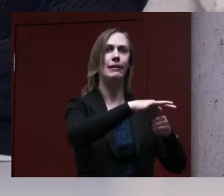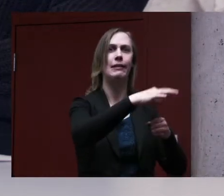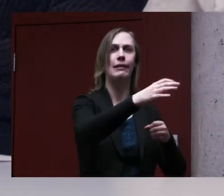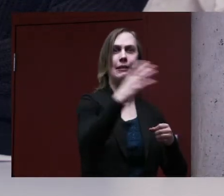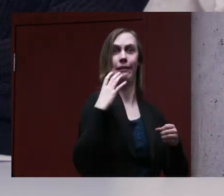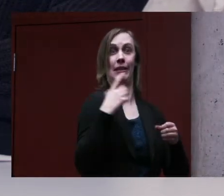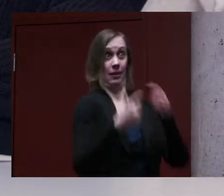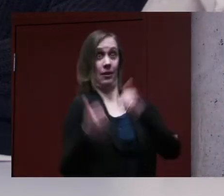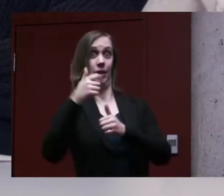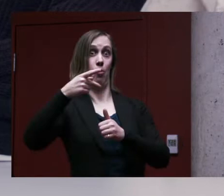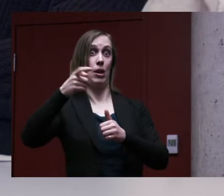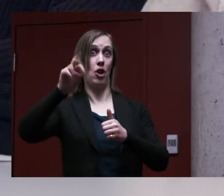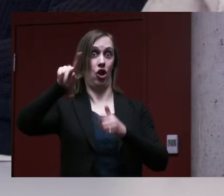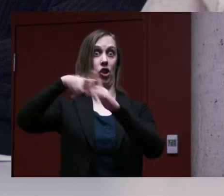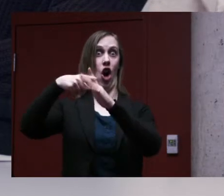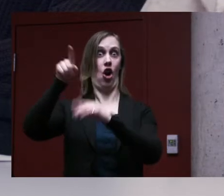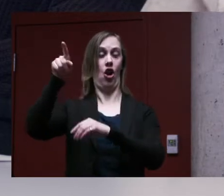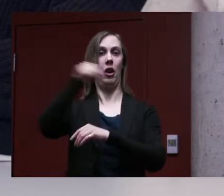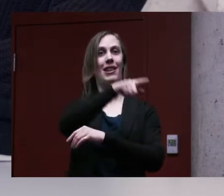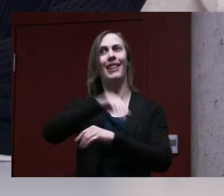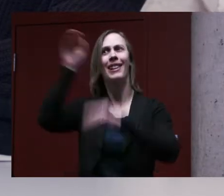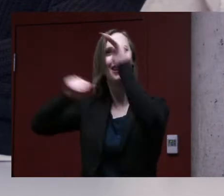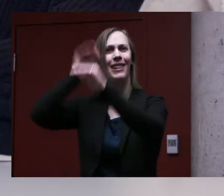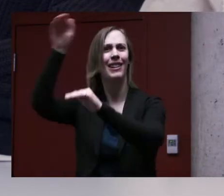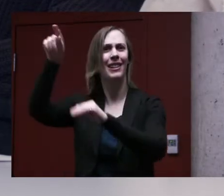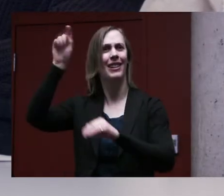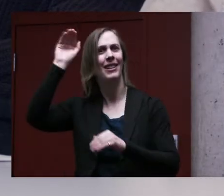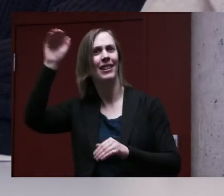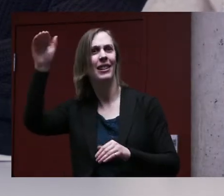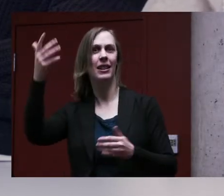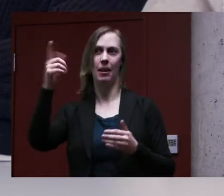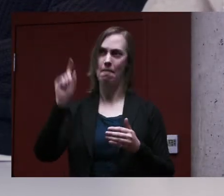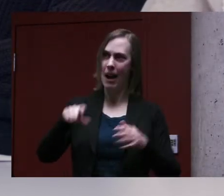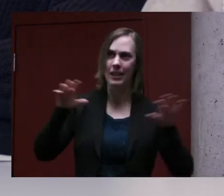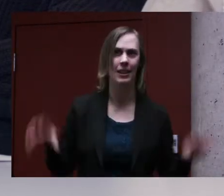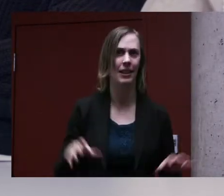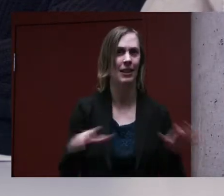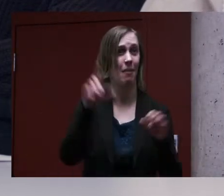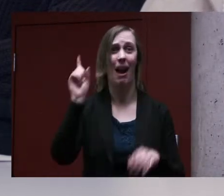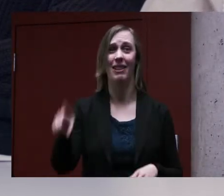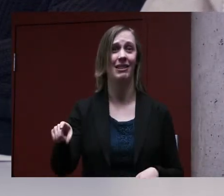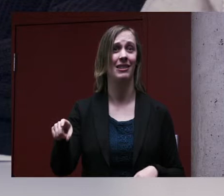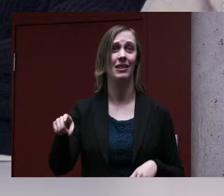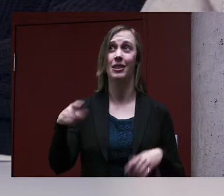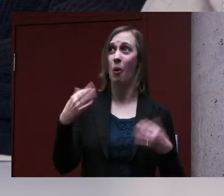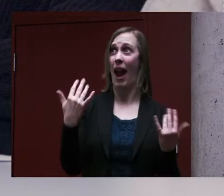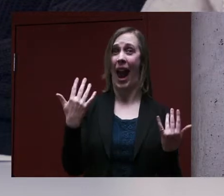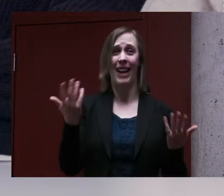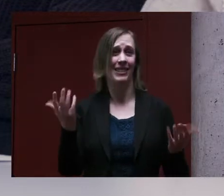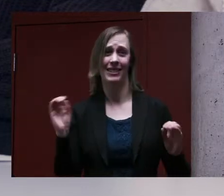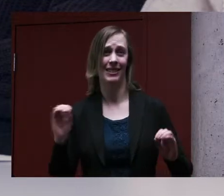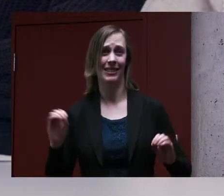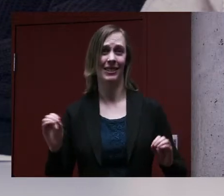starting with the Premier, and to let the Premier know that action needs to be taken right now, you don't need to continue